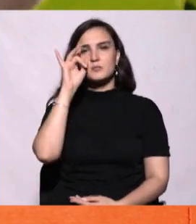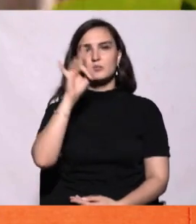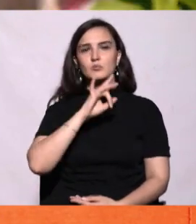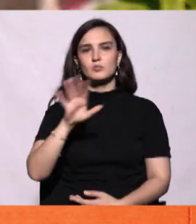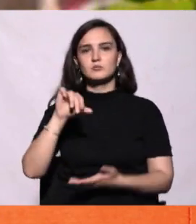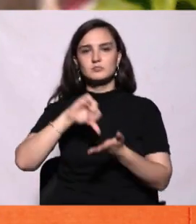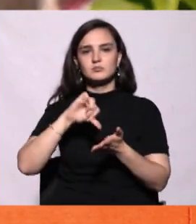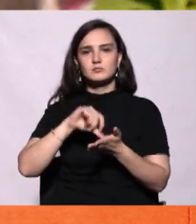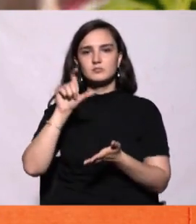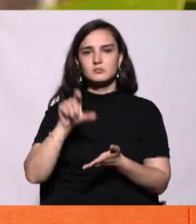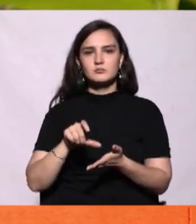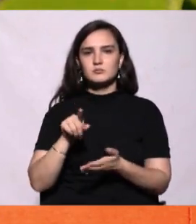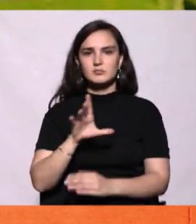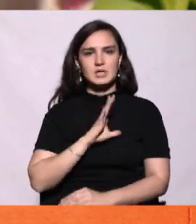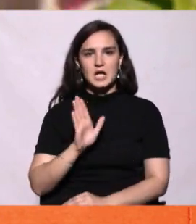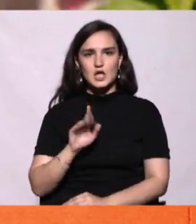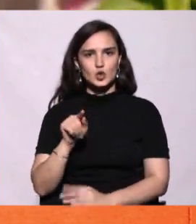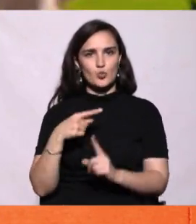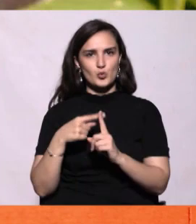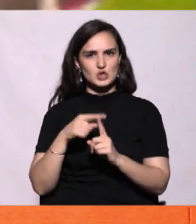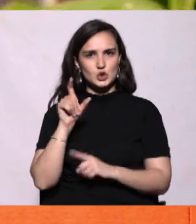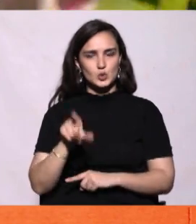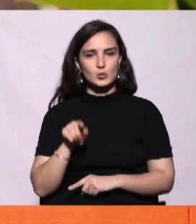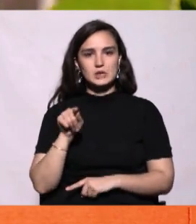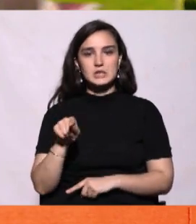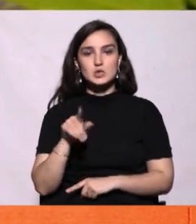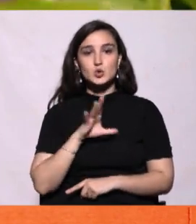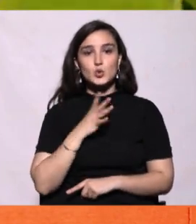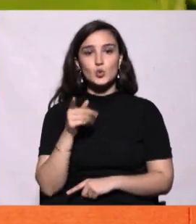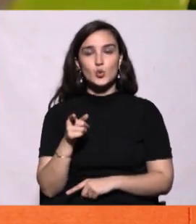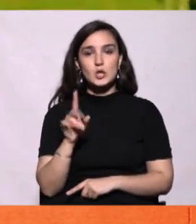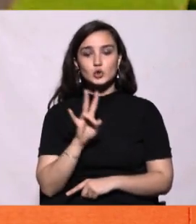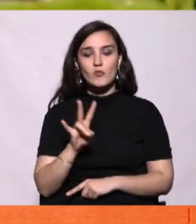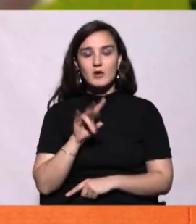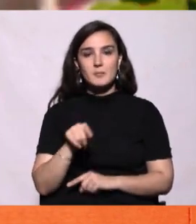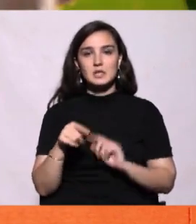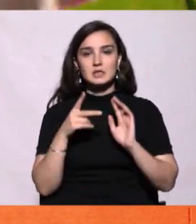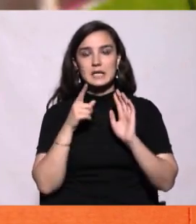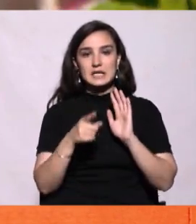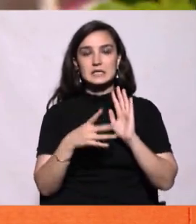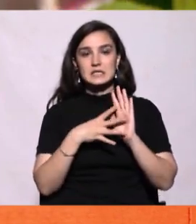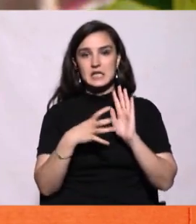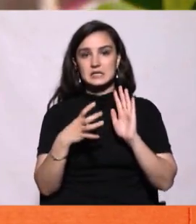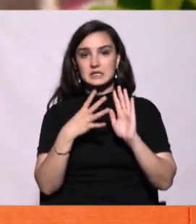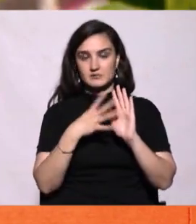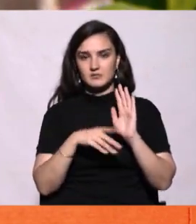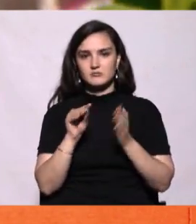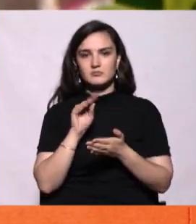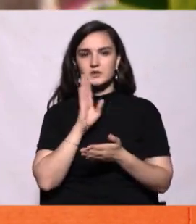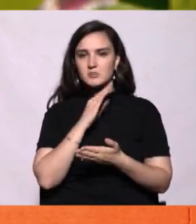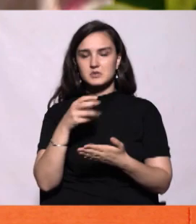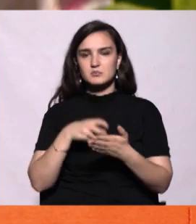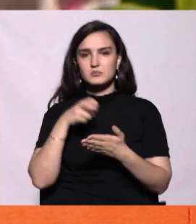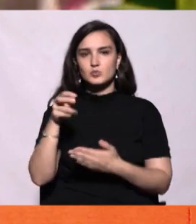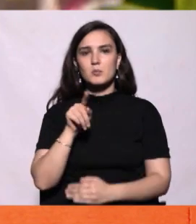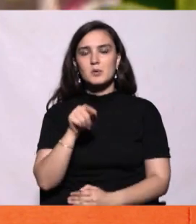famous characters was not that positive? So he actually, in November 1891, wrote to his mother that